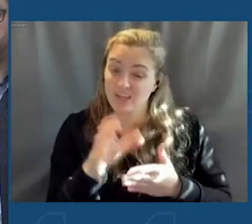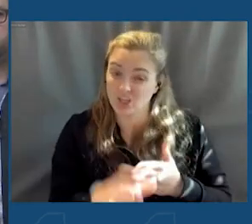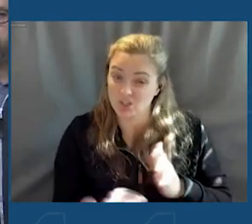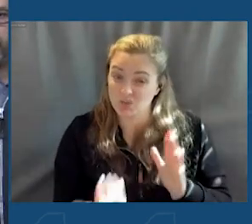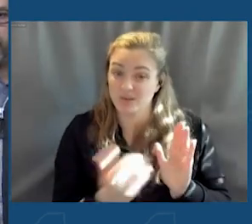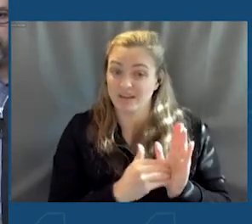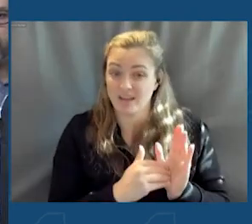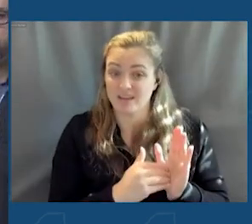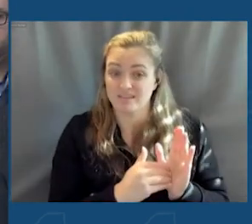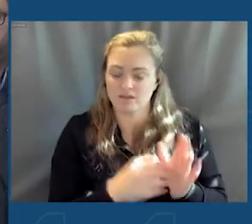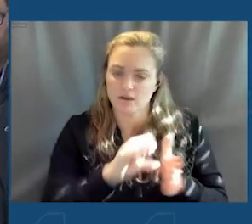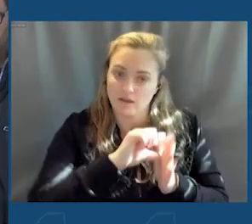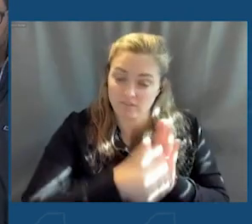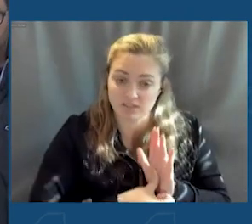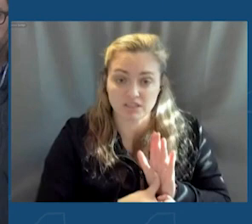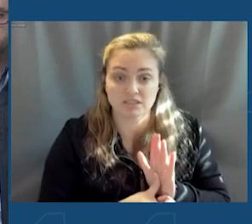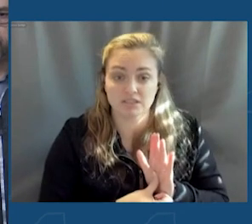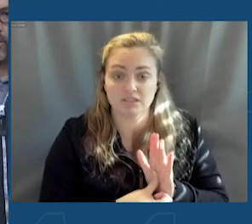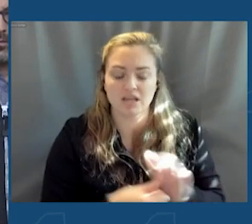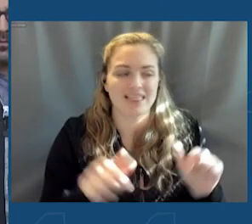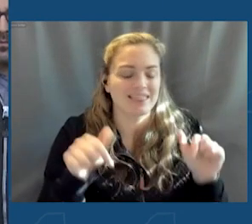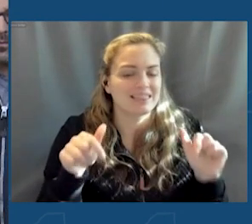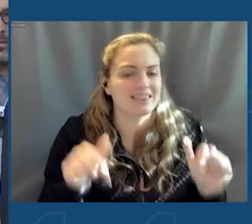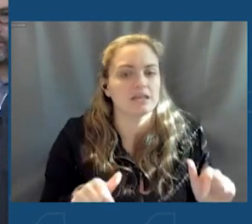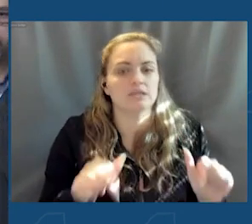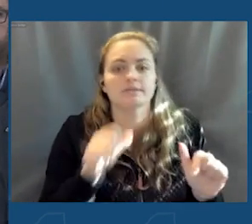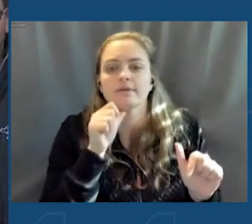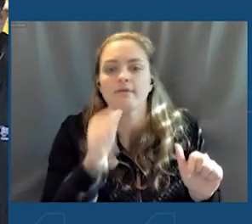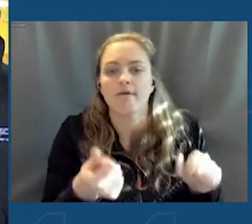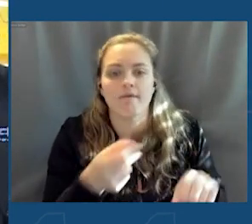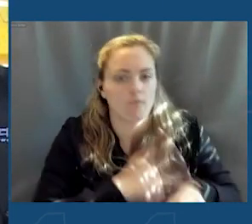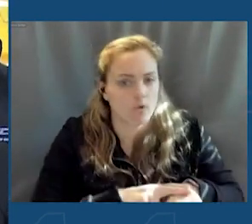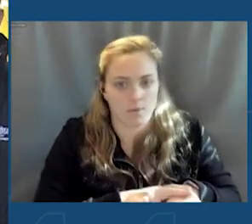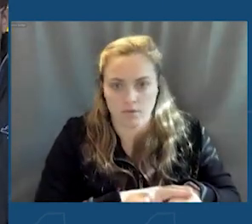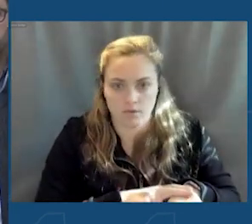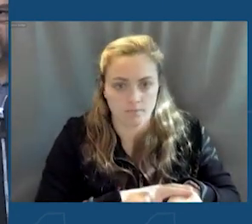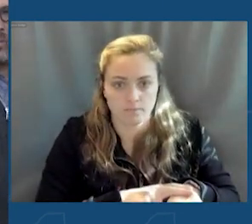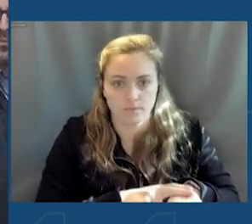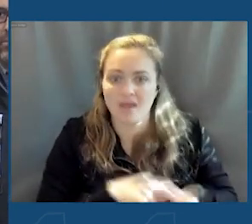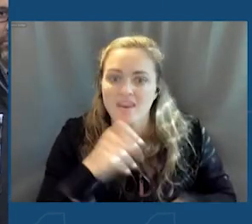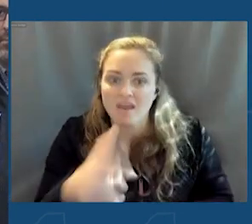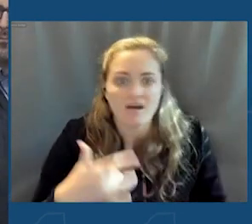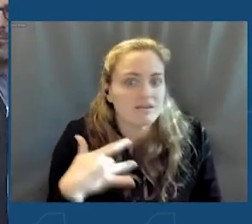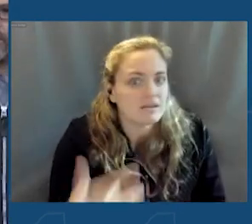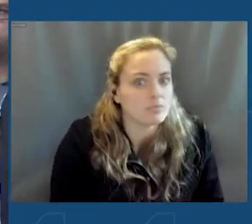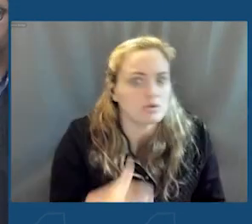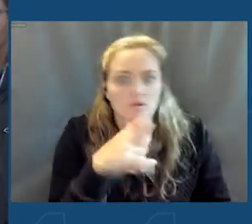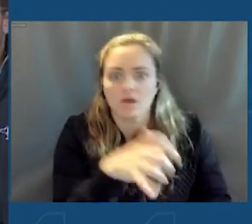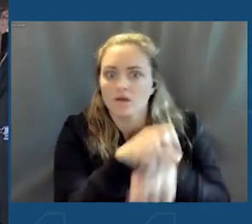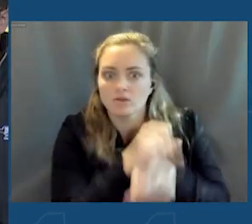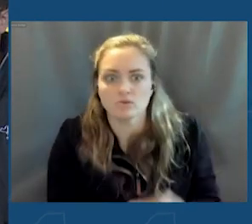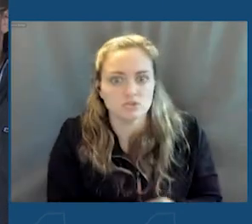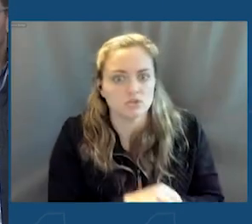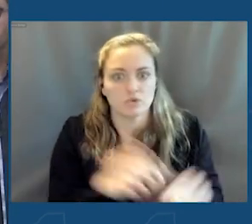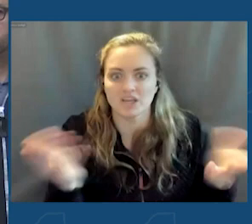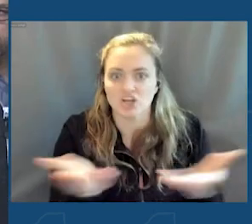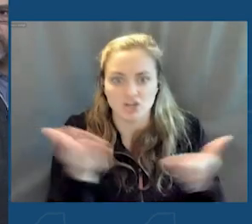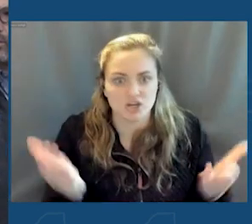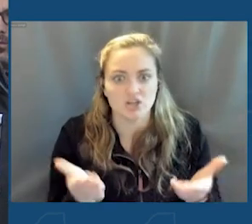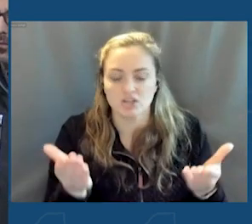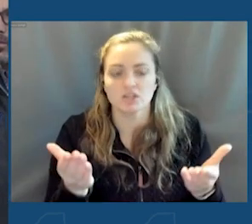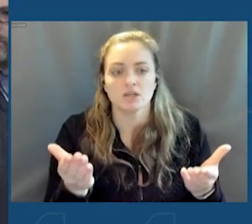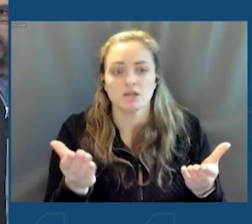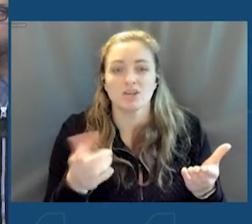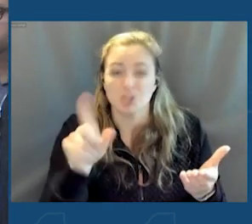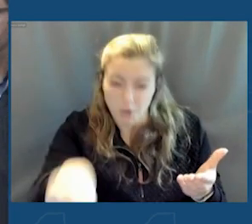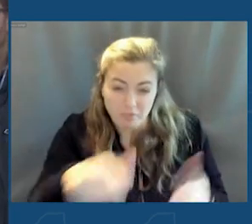to emphasize this is not the normal snow event that we get. So the public has to be